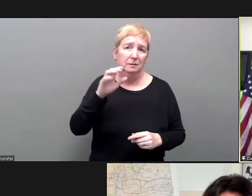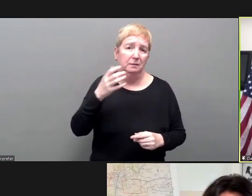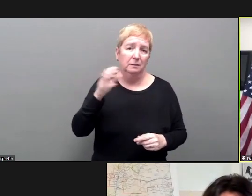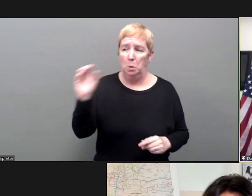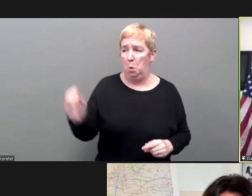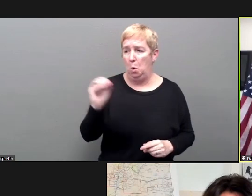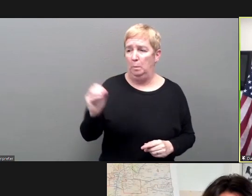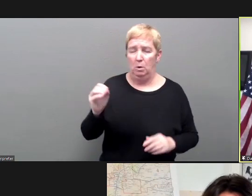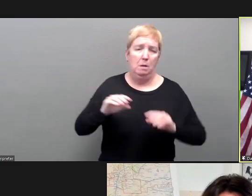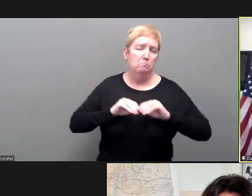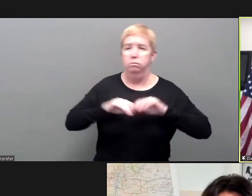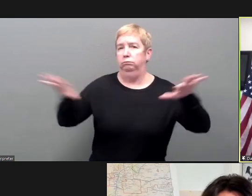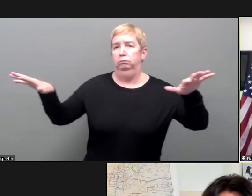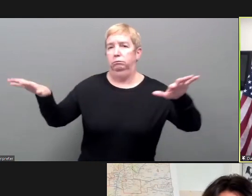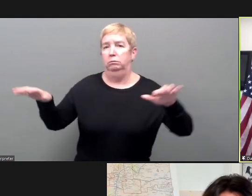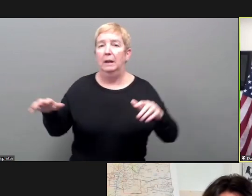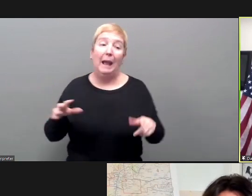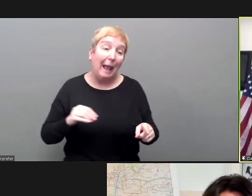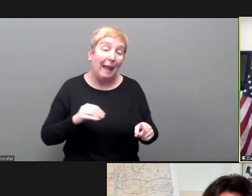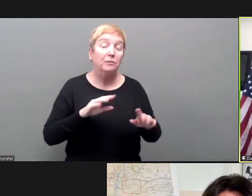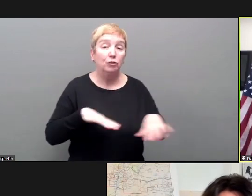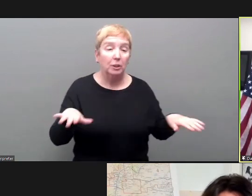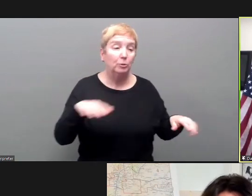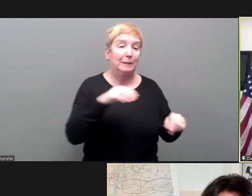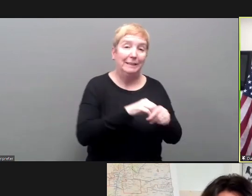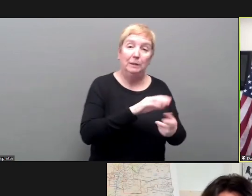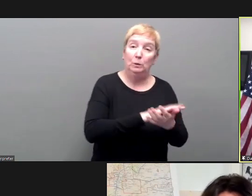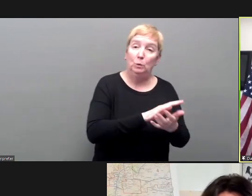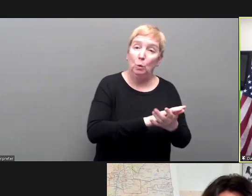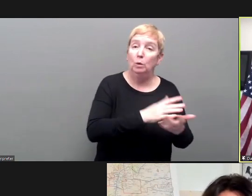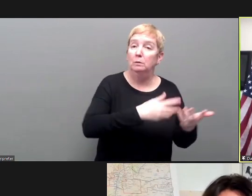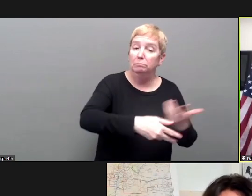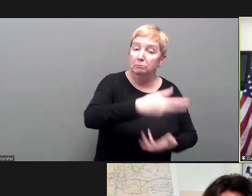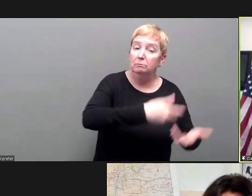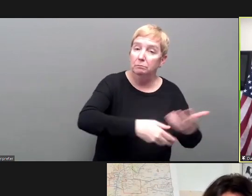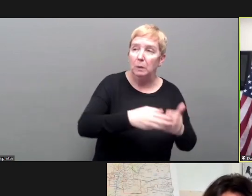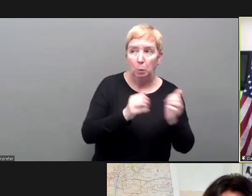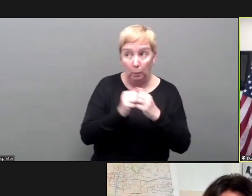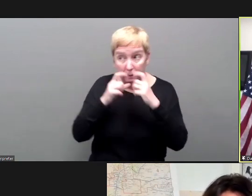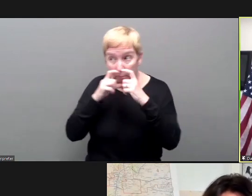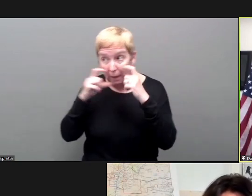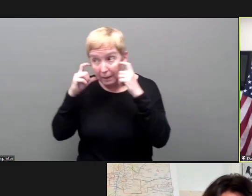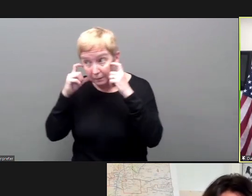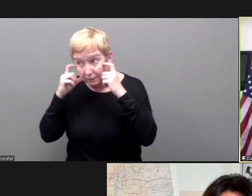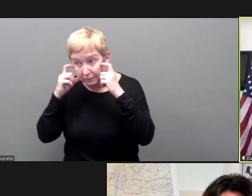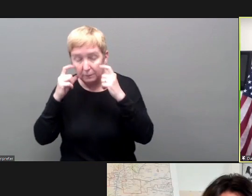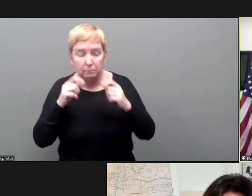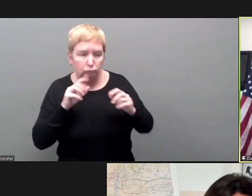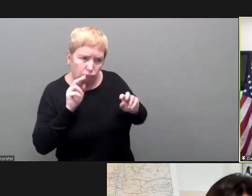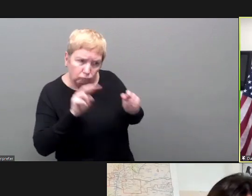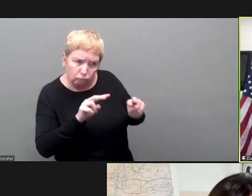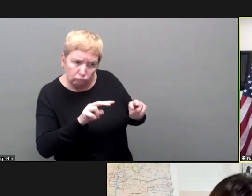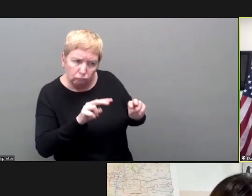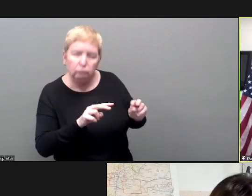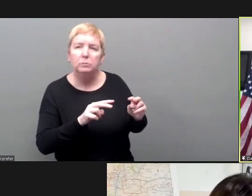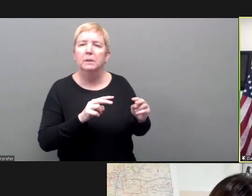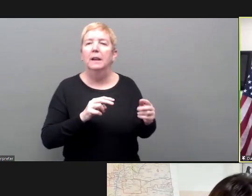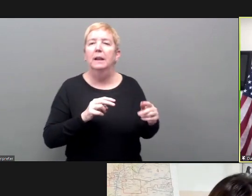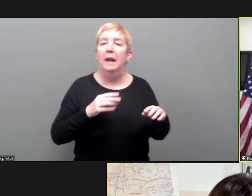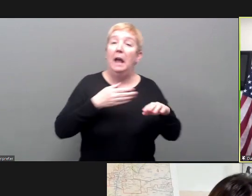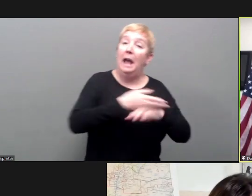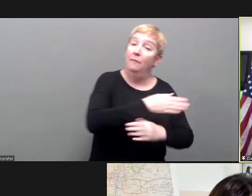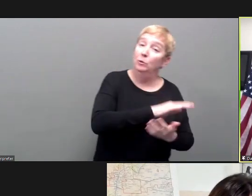kids are together in school. They're also with masks, quite supervised, and they're together after